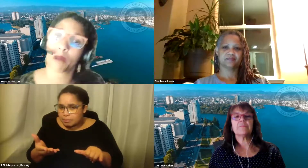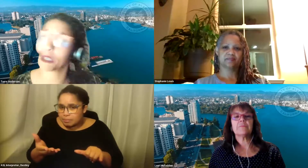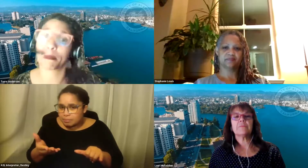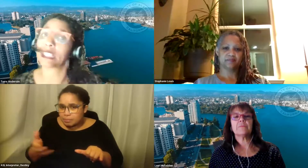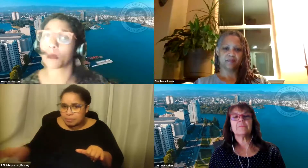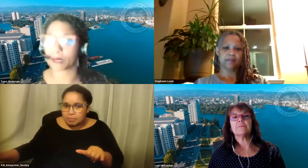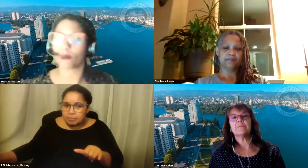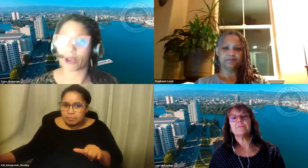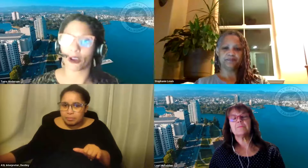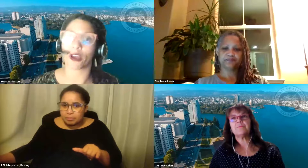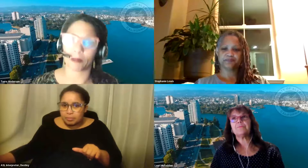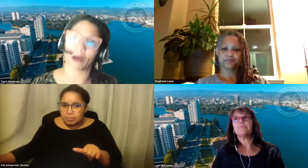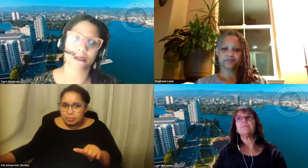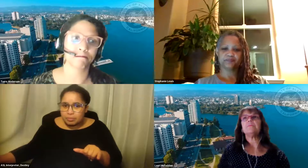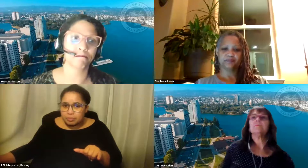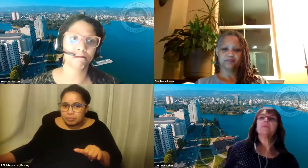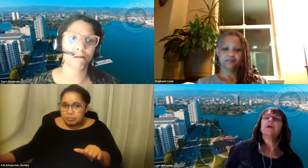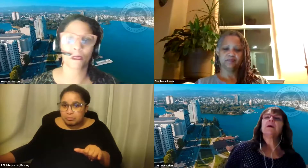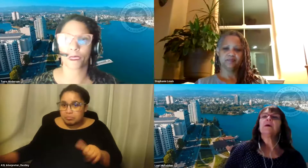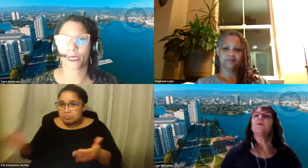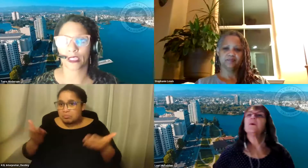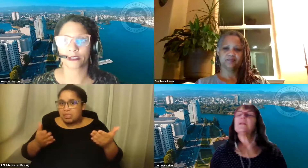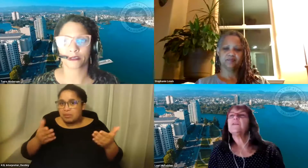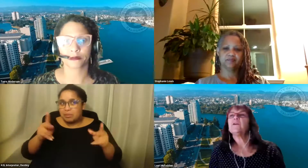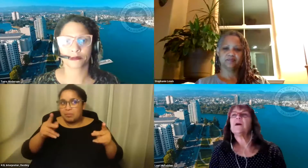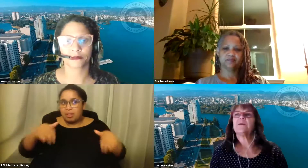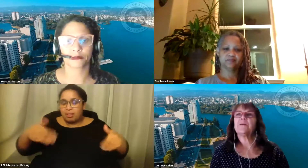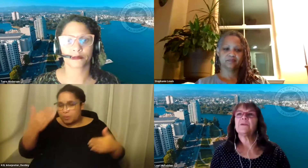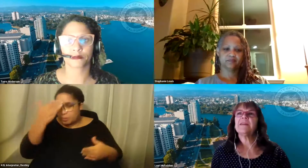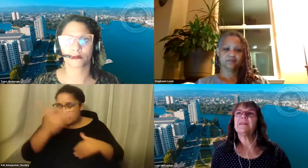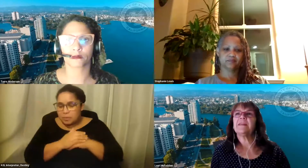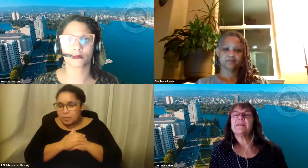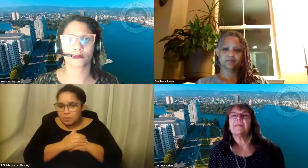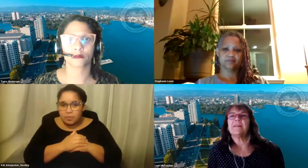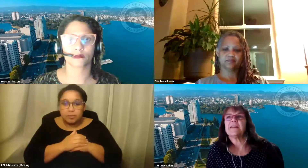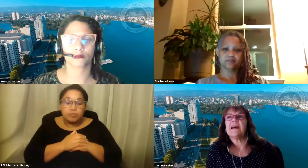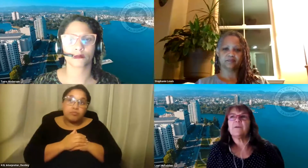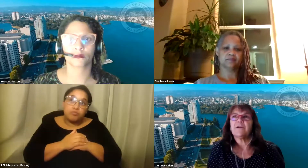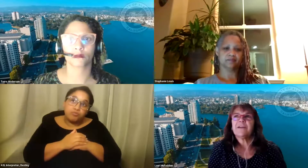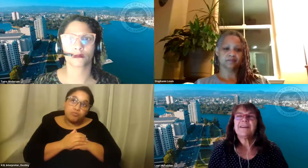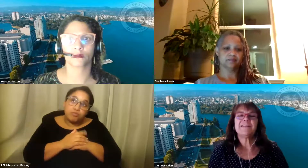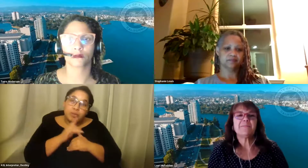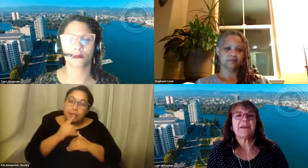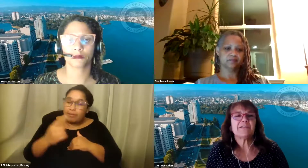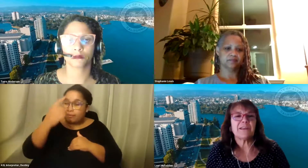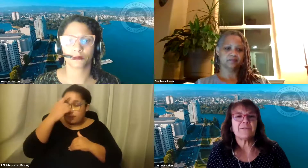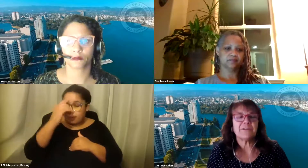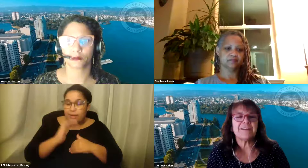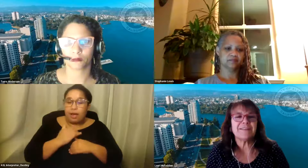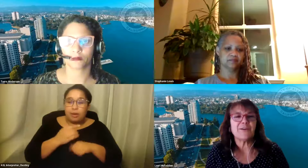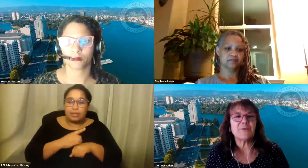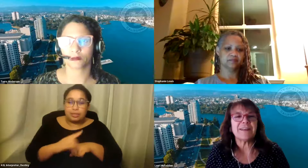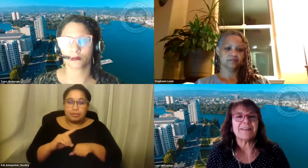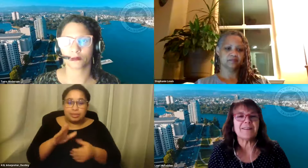our public might not be aware about. Well, you know, I really think that our dispatch